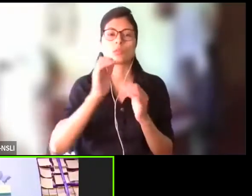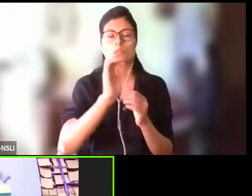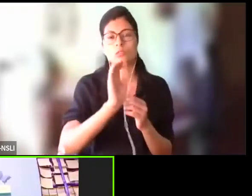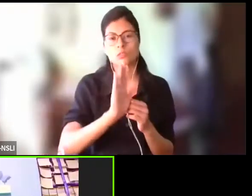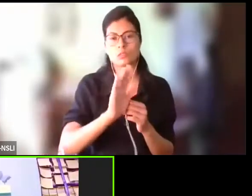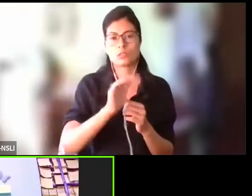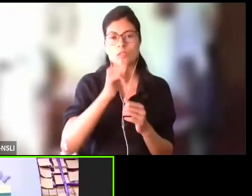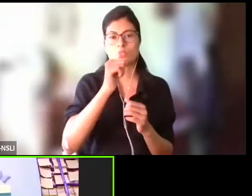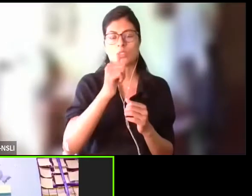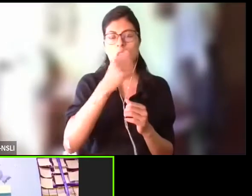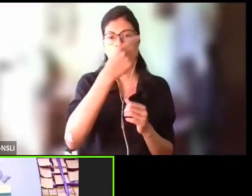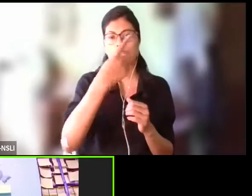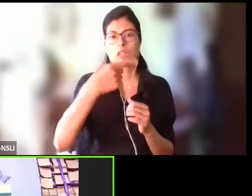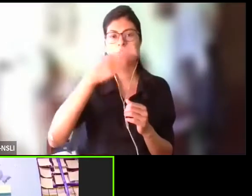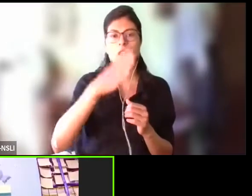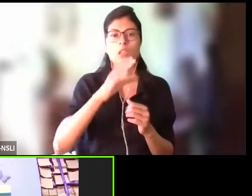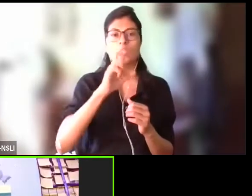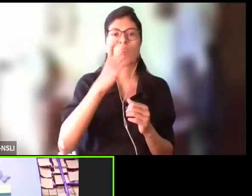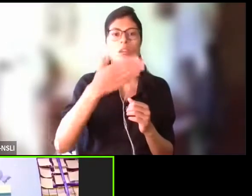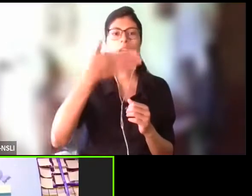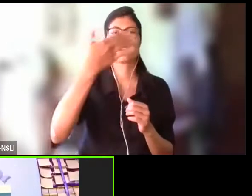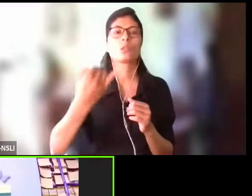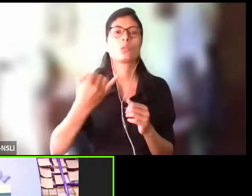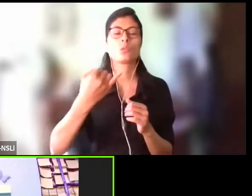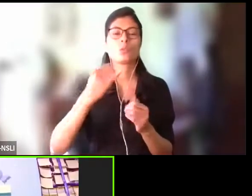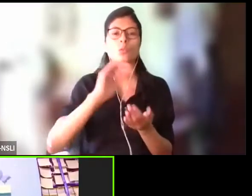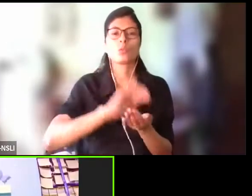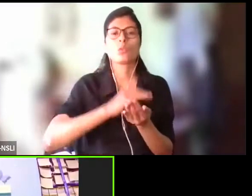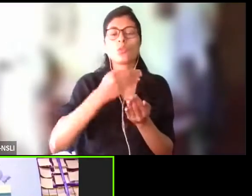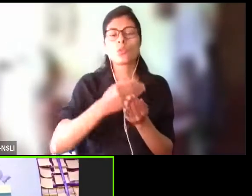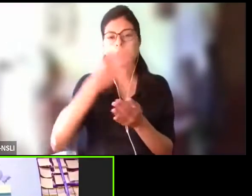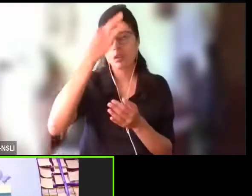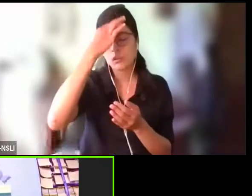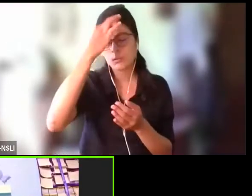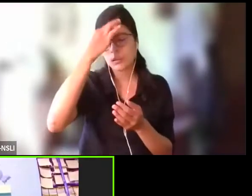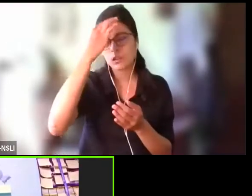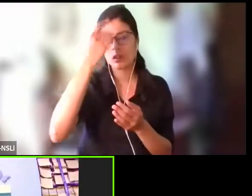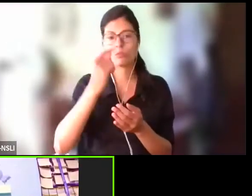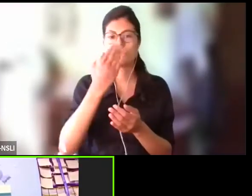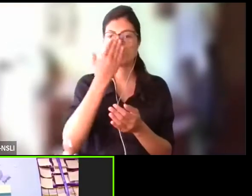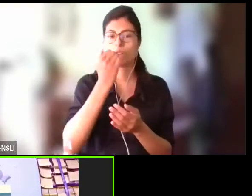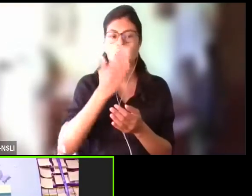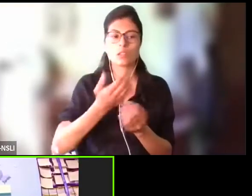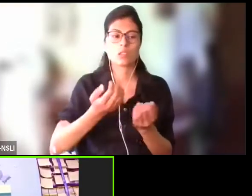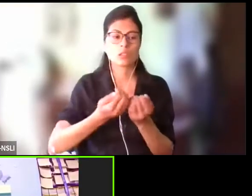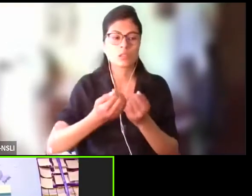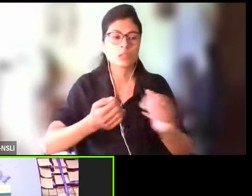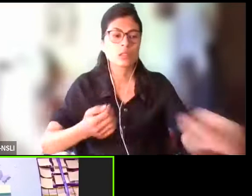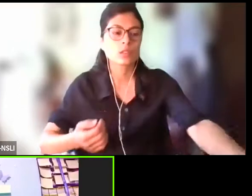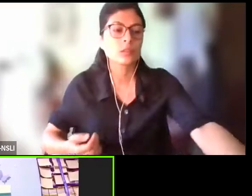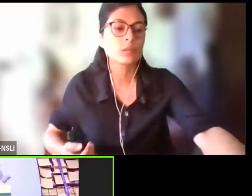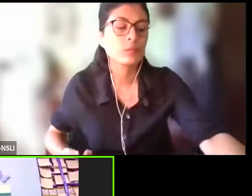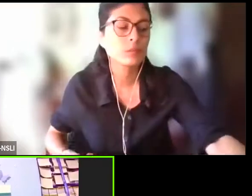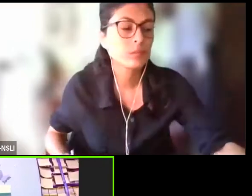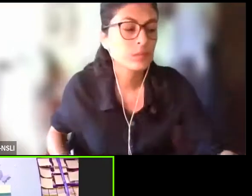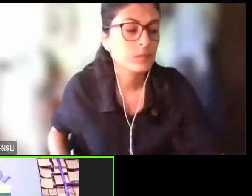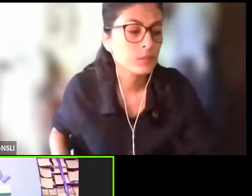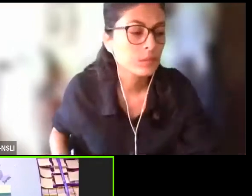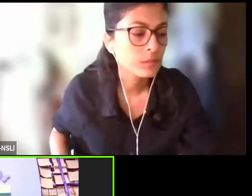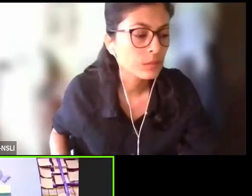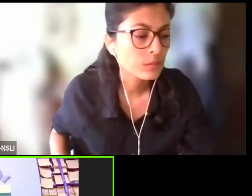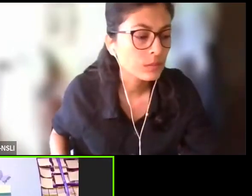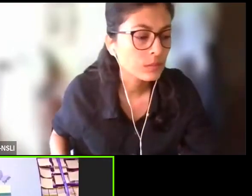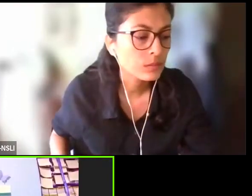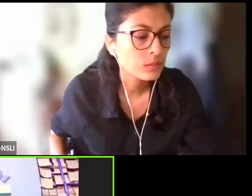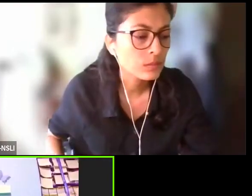actually paused for a moment because those who call themselves separatists, they